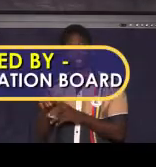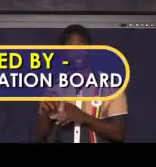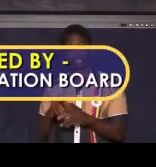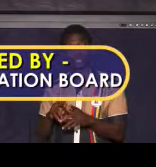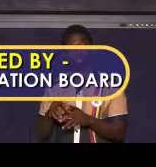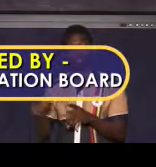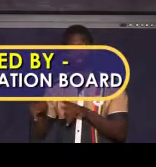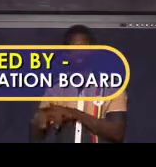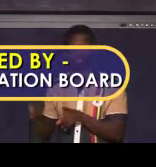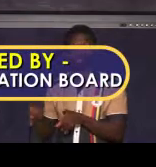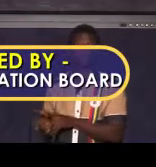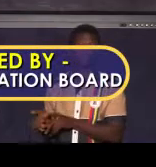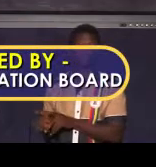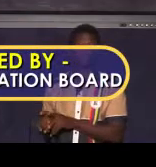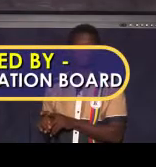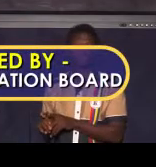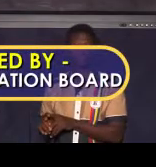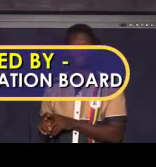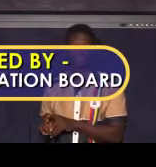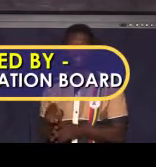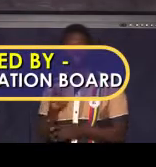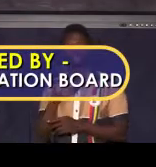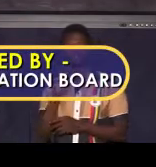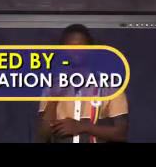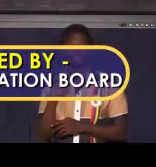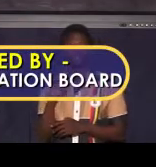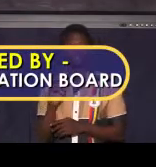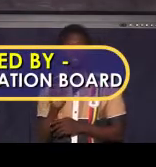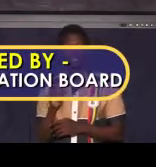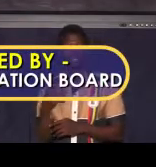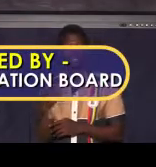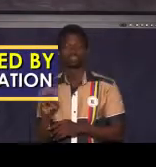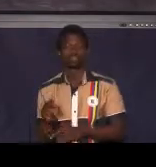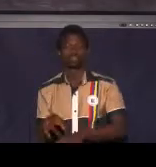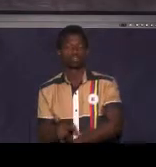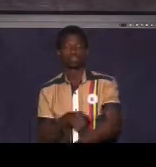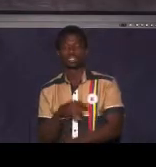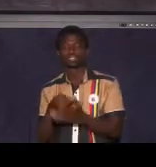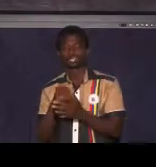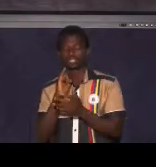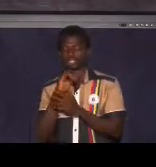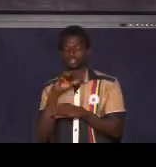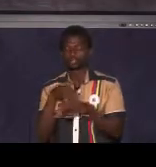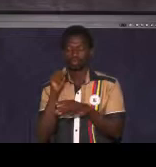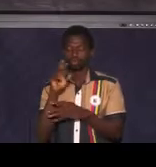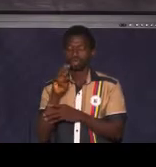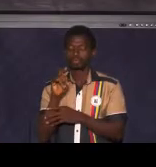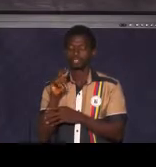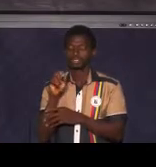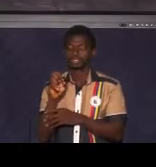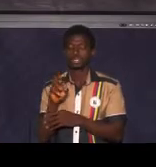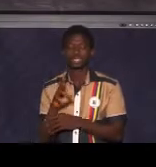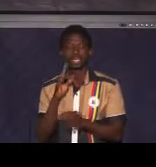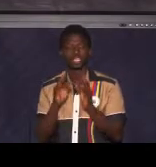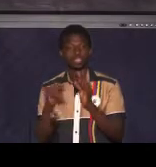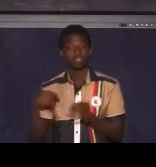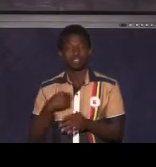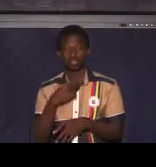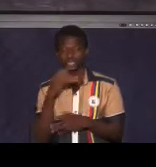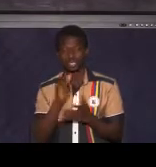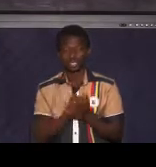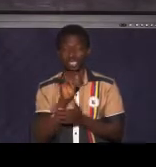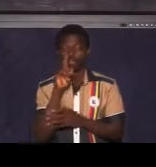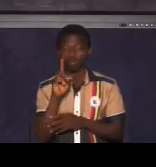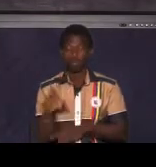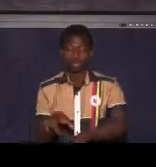of the meter, but basically the SI unit of measuring length is the meter. And so that means that if we